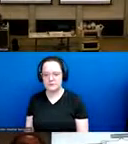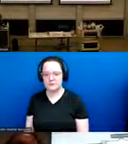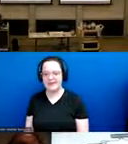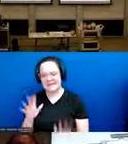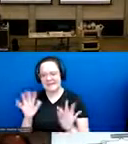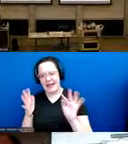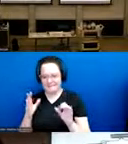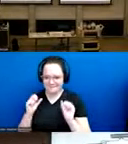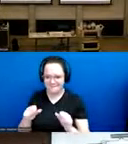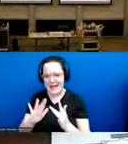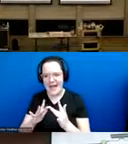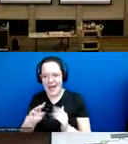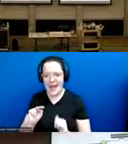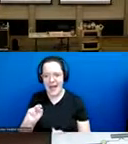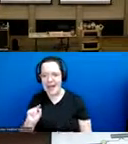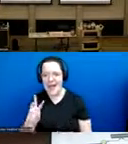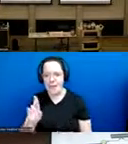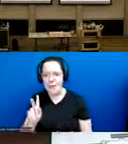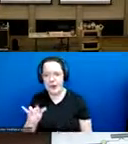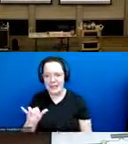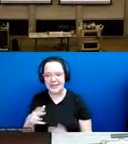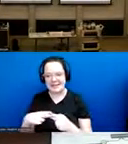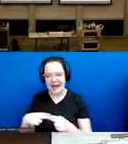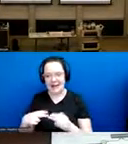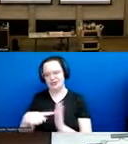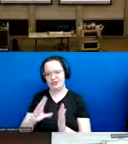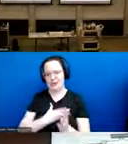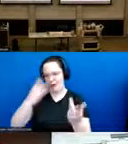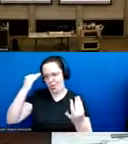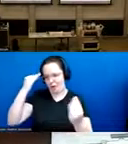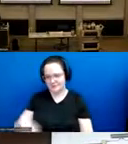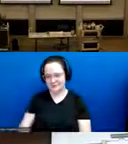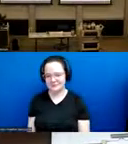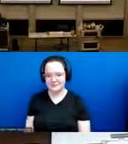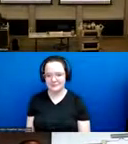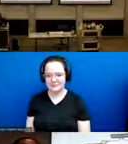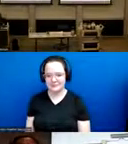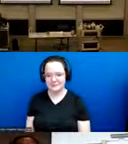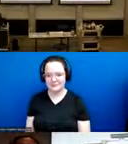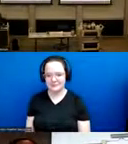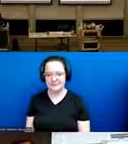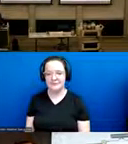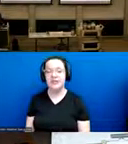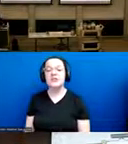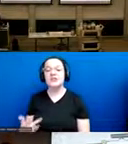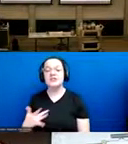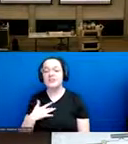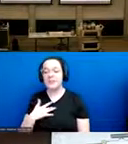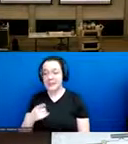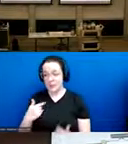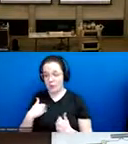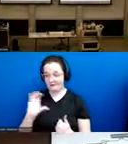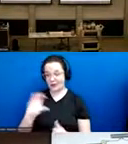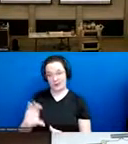networky slide, so you can see what we're thinking, right? So normally when you have a Zoom call, right? The